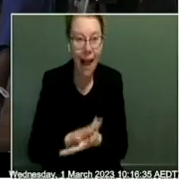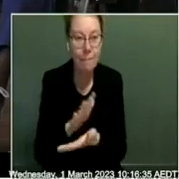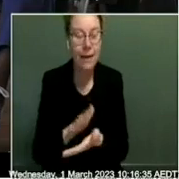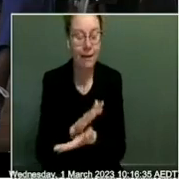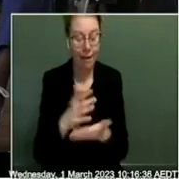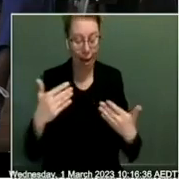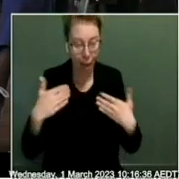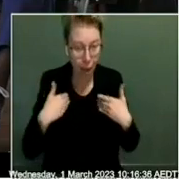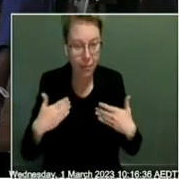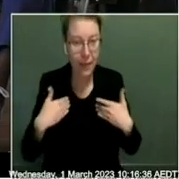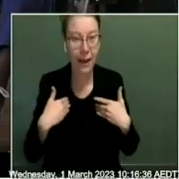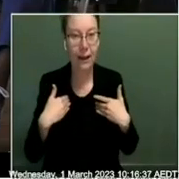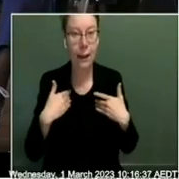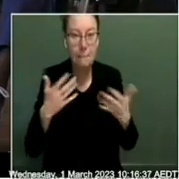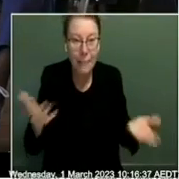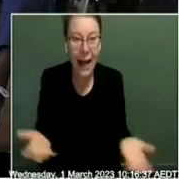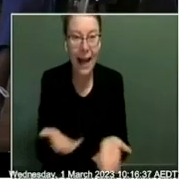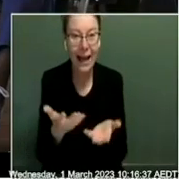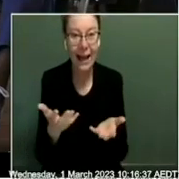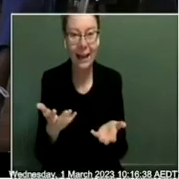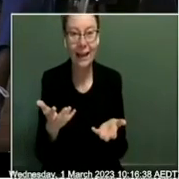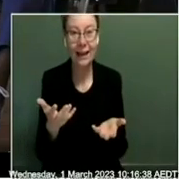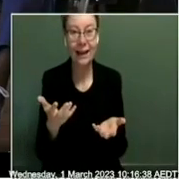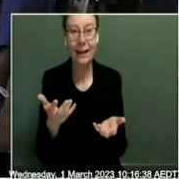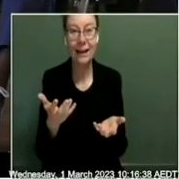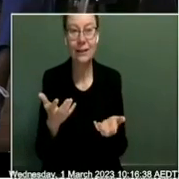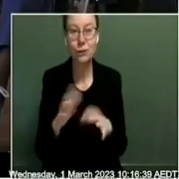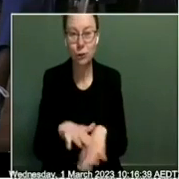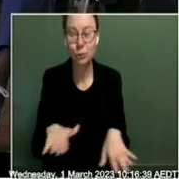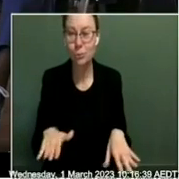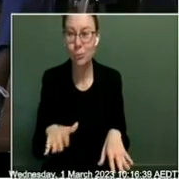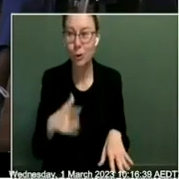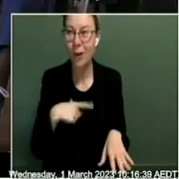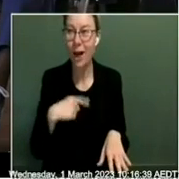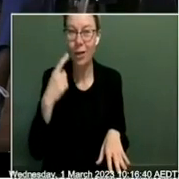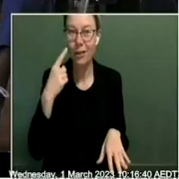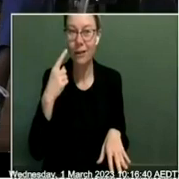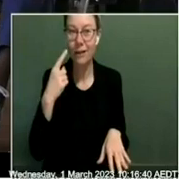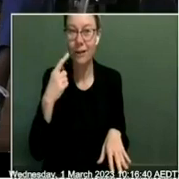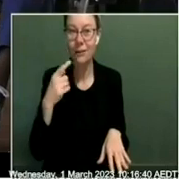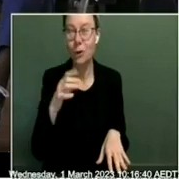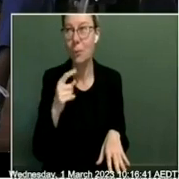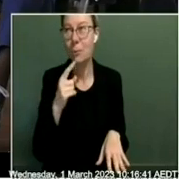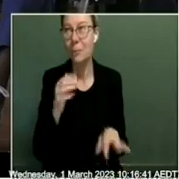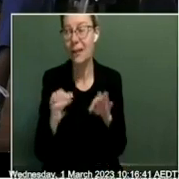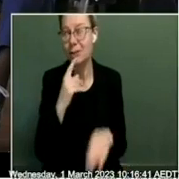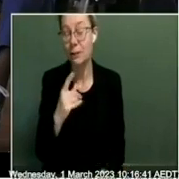I thought that I needed to, I wasn't going to use them, but I thought, no, I've got to use them.